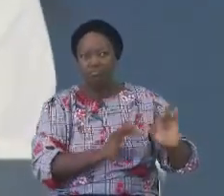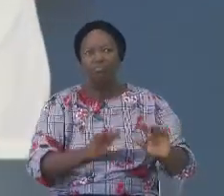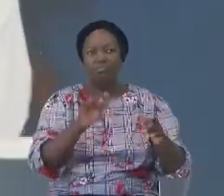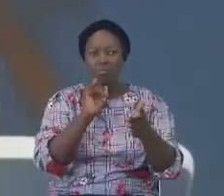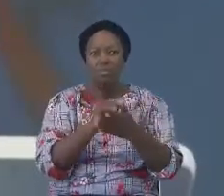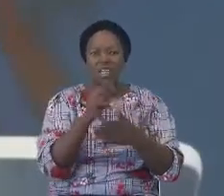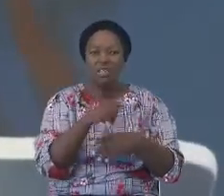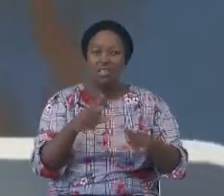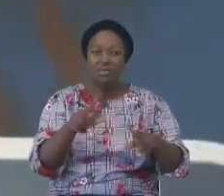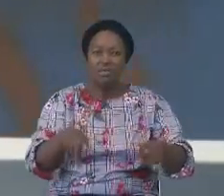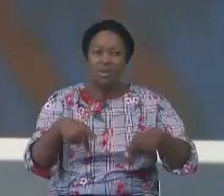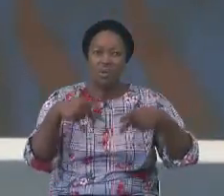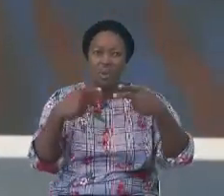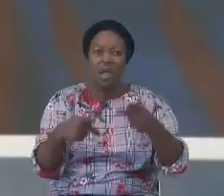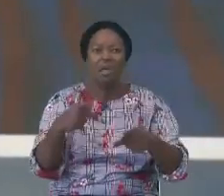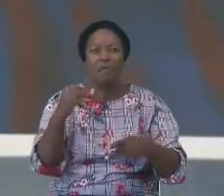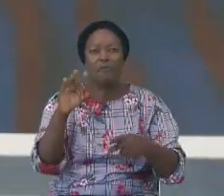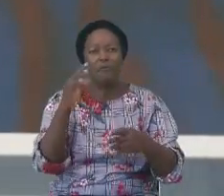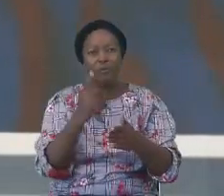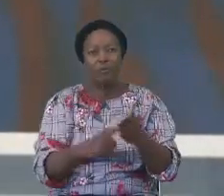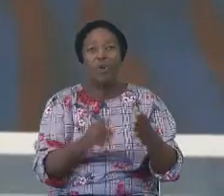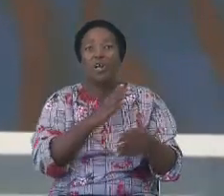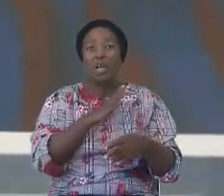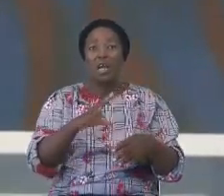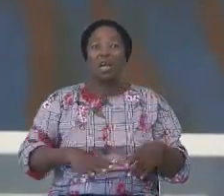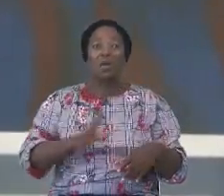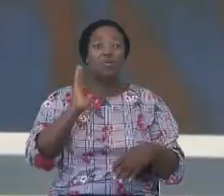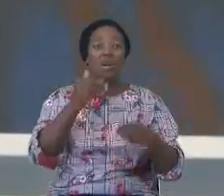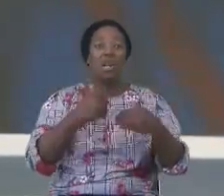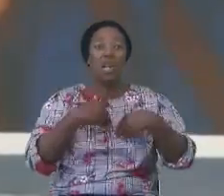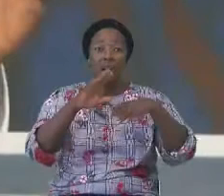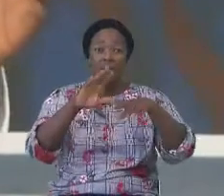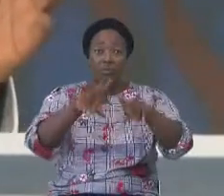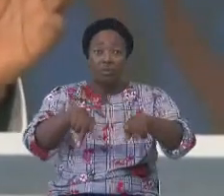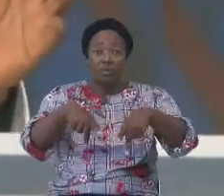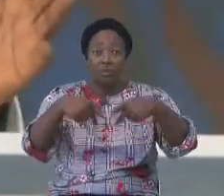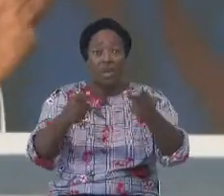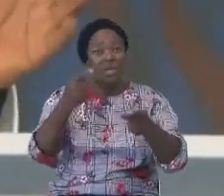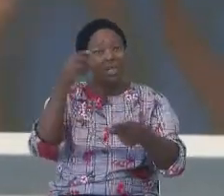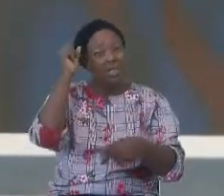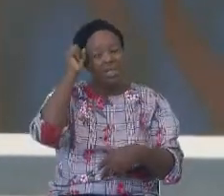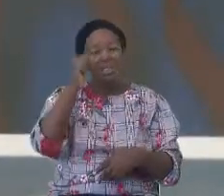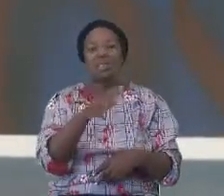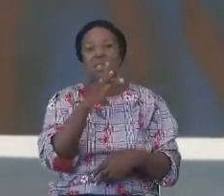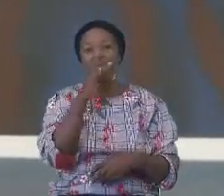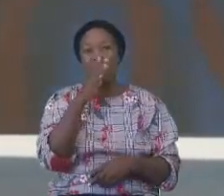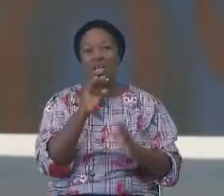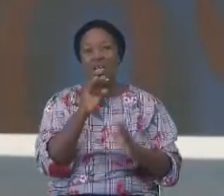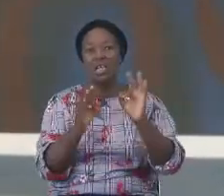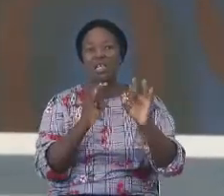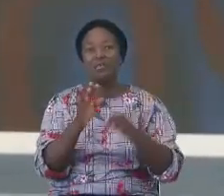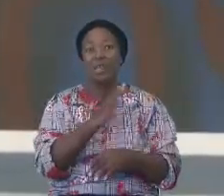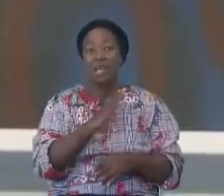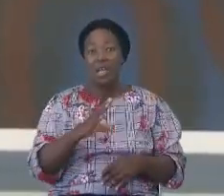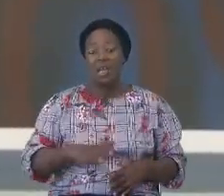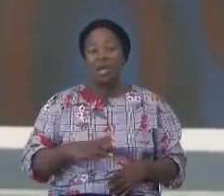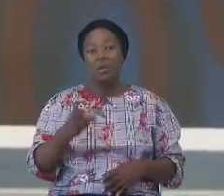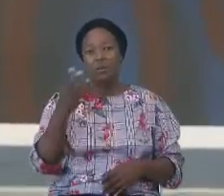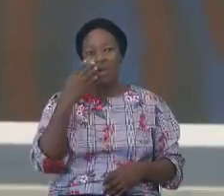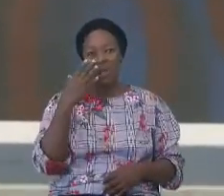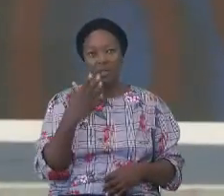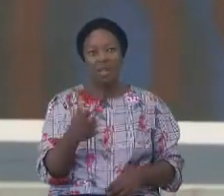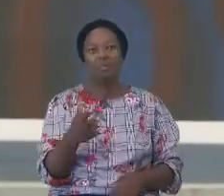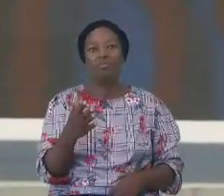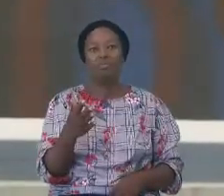solace, that the sympathy, that the supply of what Christ would have supplied